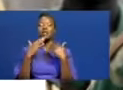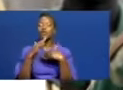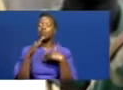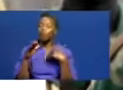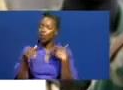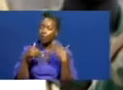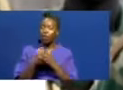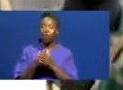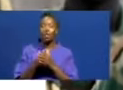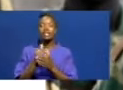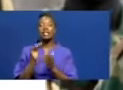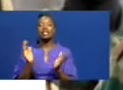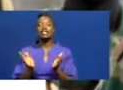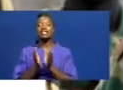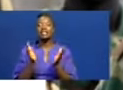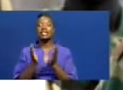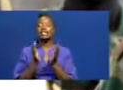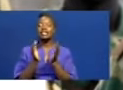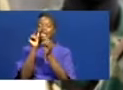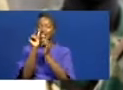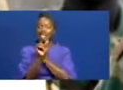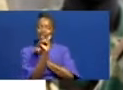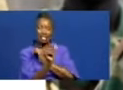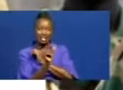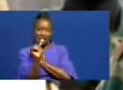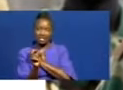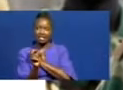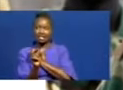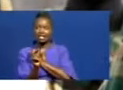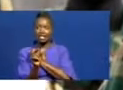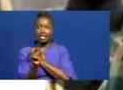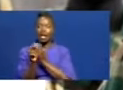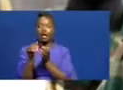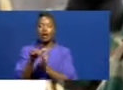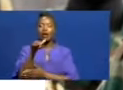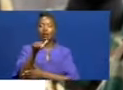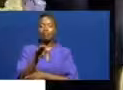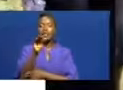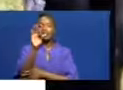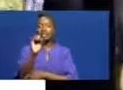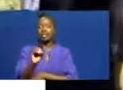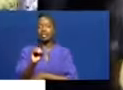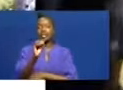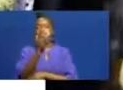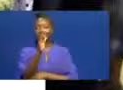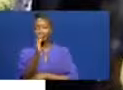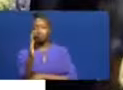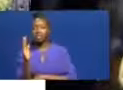wanahimizwa at least per person kila mtu apande miche 30.